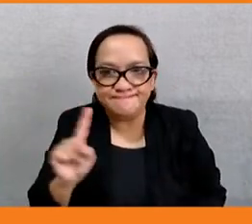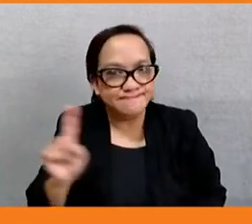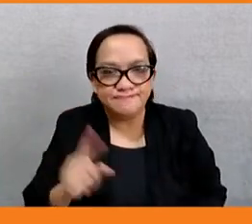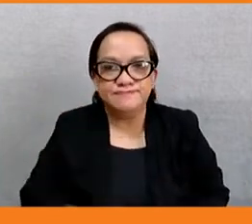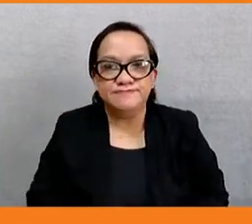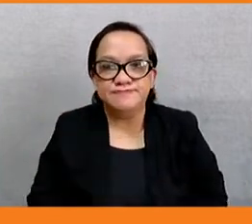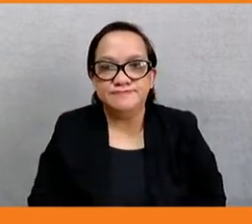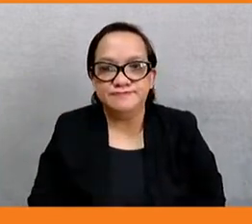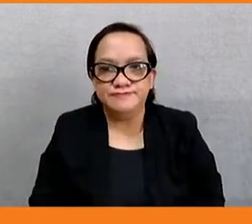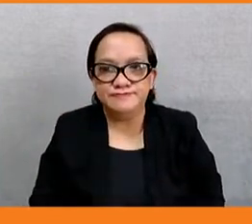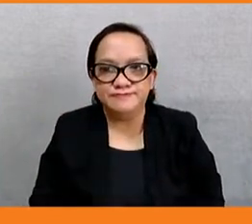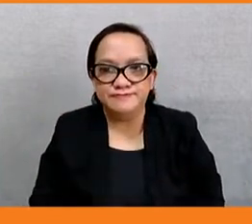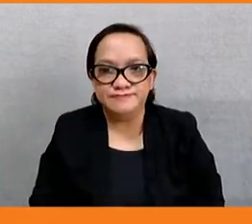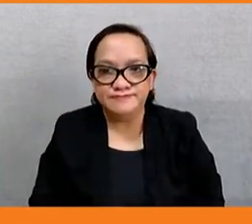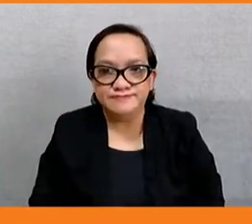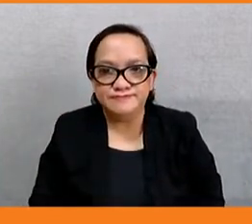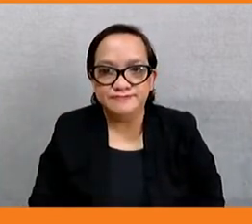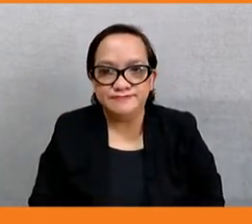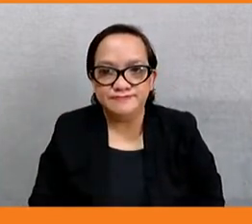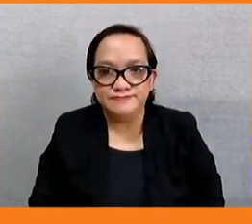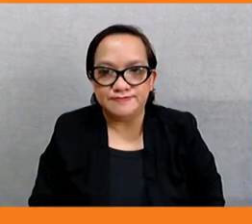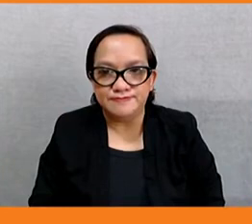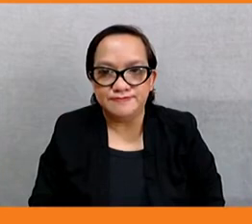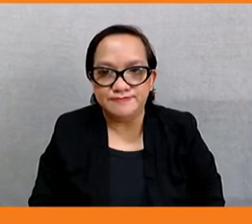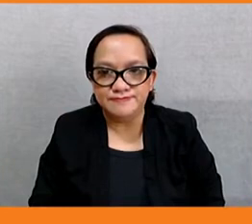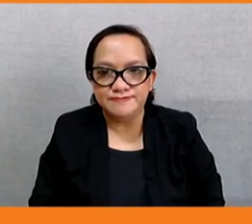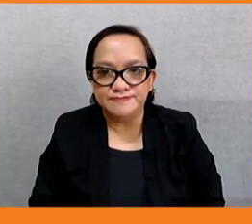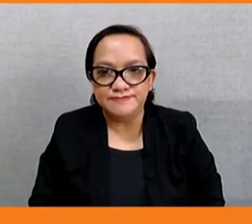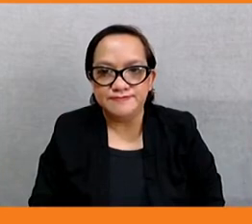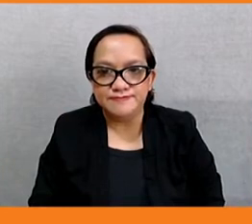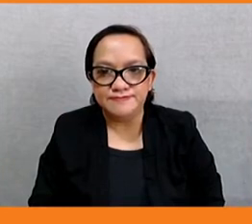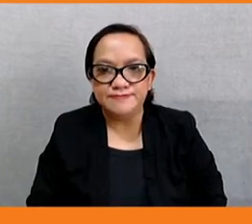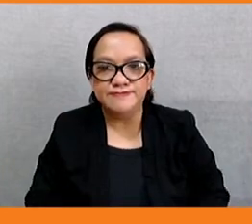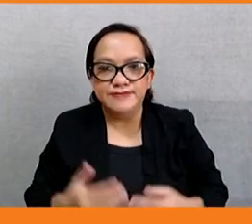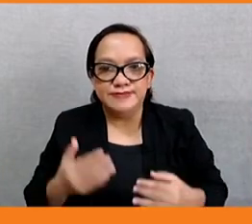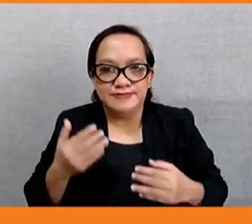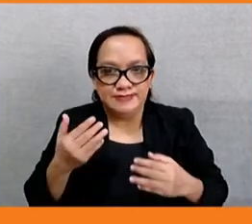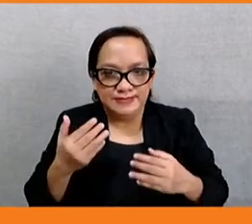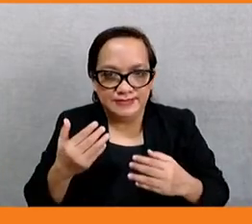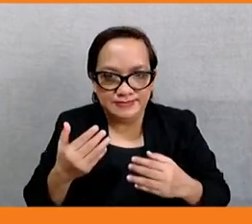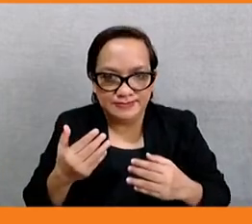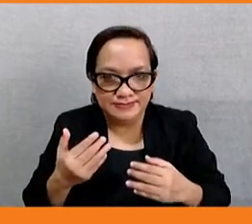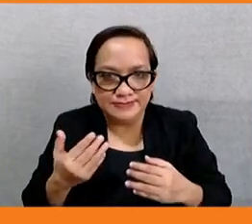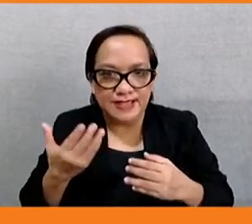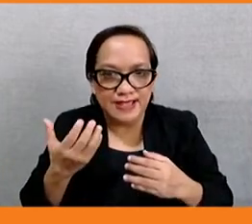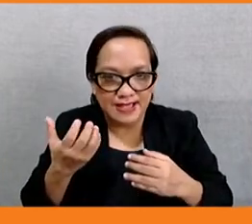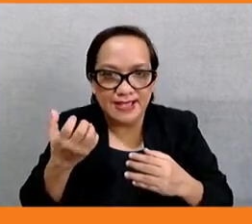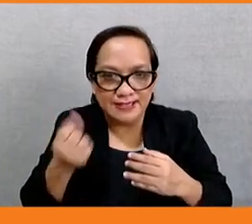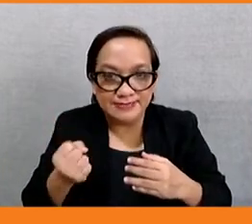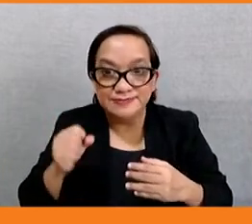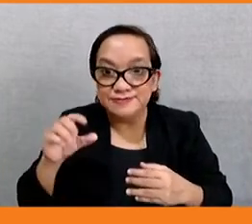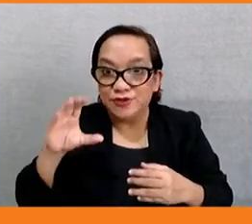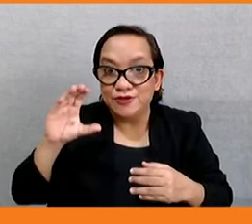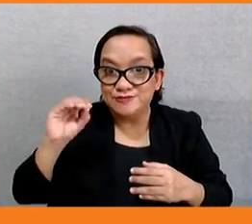We are also calling to end all form of support to fossil fuel finance and coal finance through renewable energy development